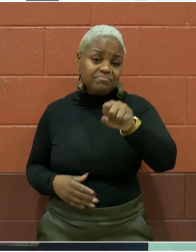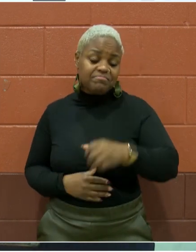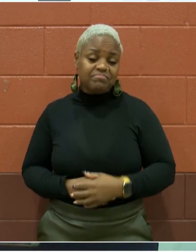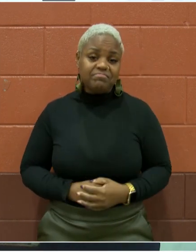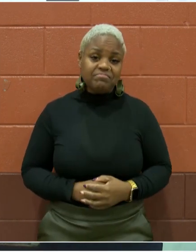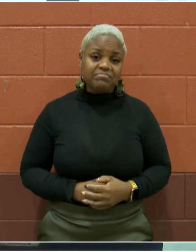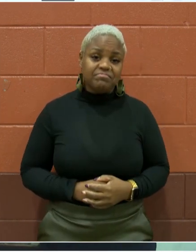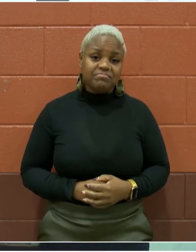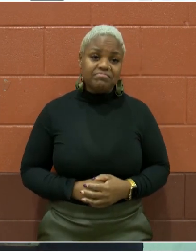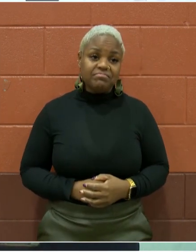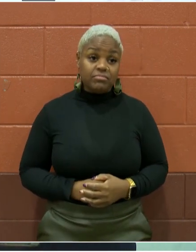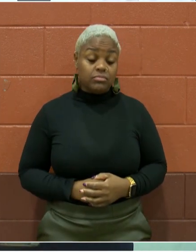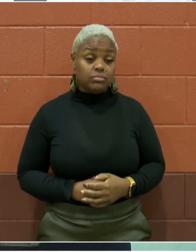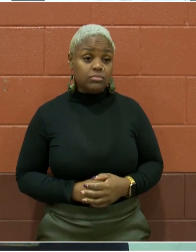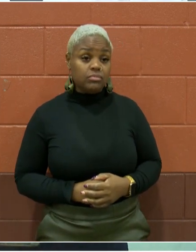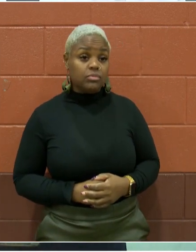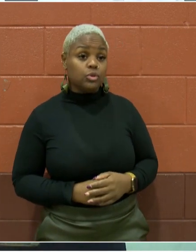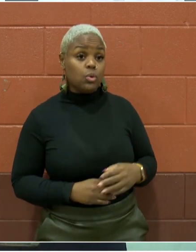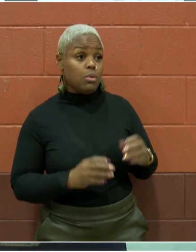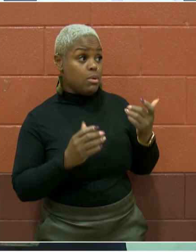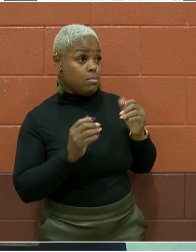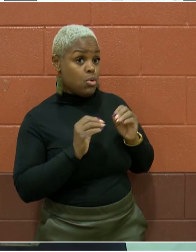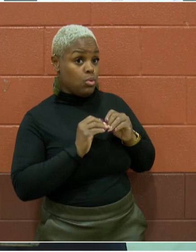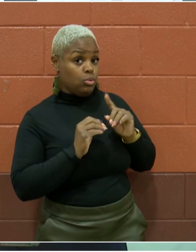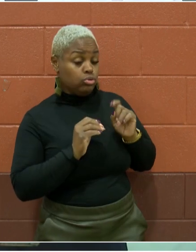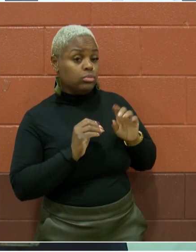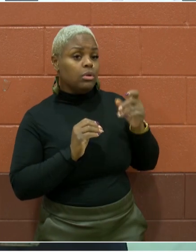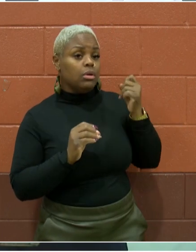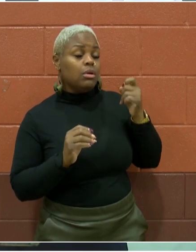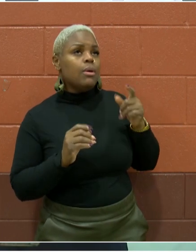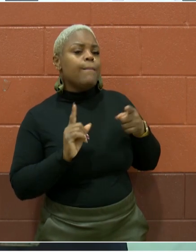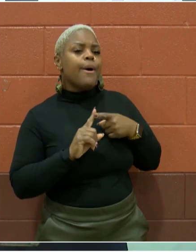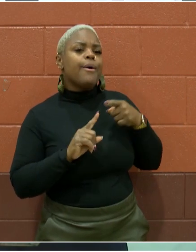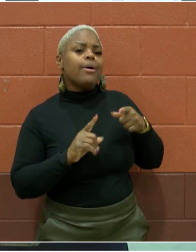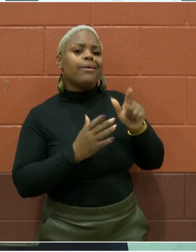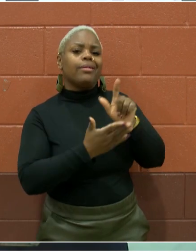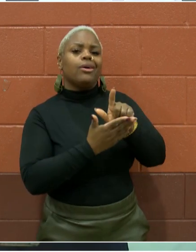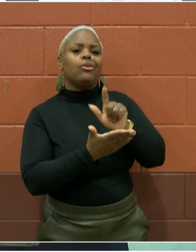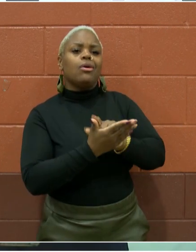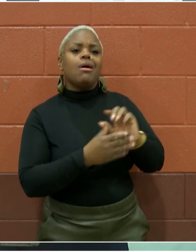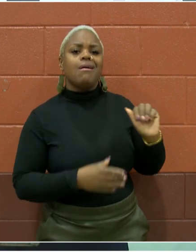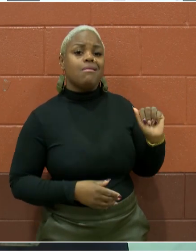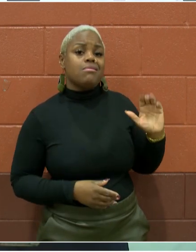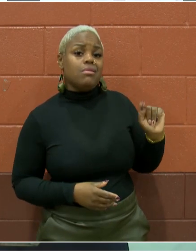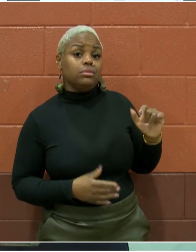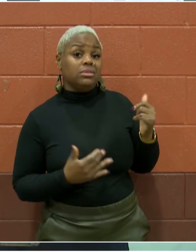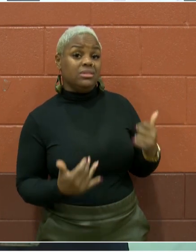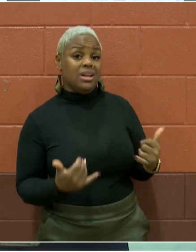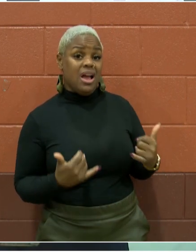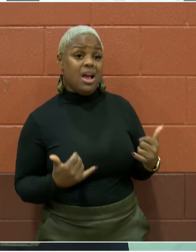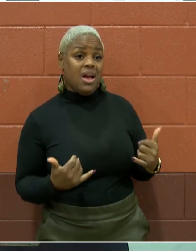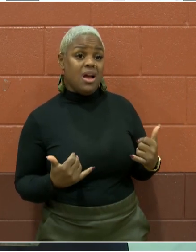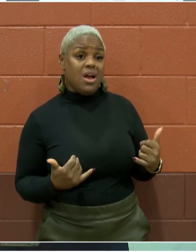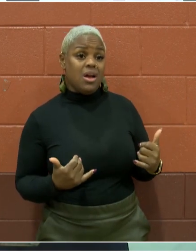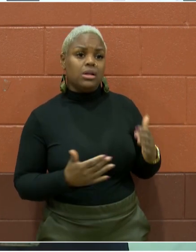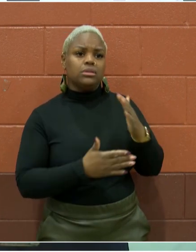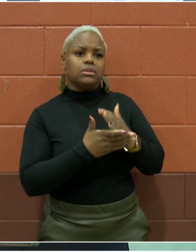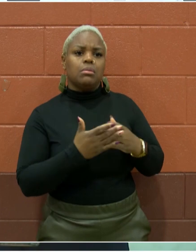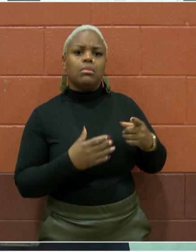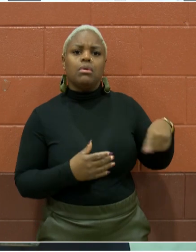Yes, sir. Chief, there was a part of the act now has proposing changes to amend the verbiage regarding the chokehold. You mentioned